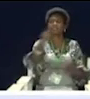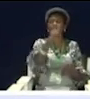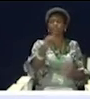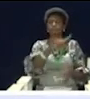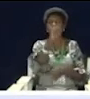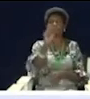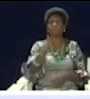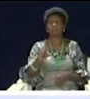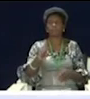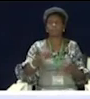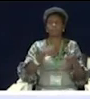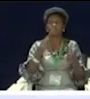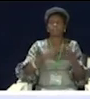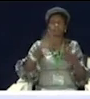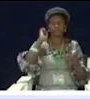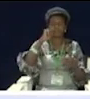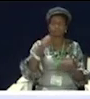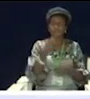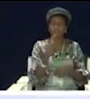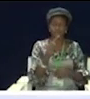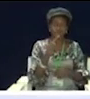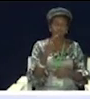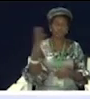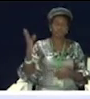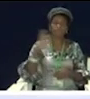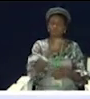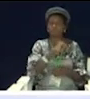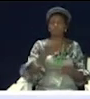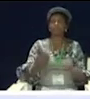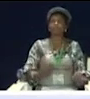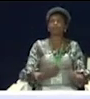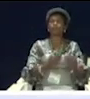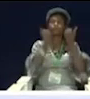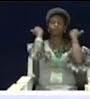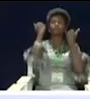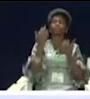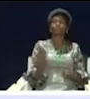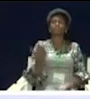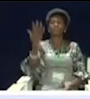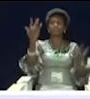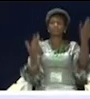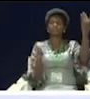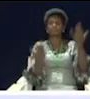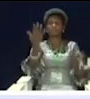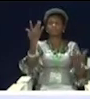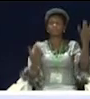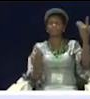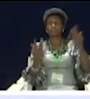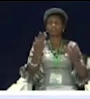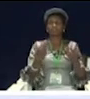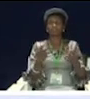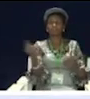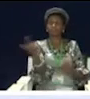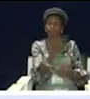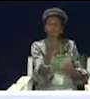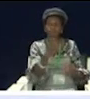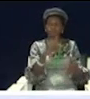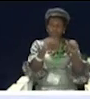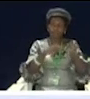And then he said, there is a consuming fire side of God, and the two can dwell together.